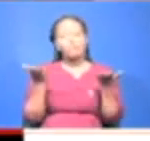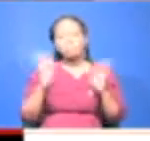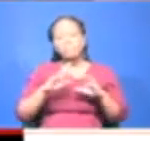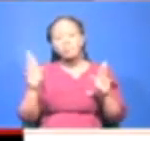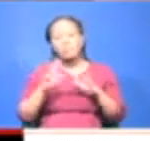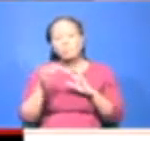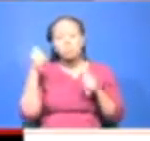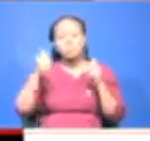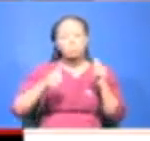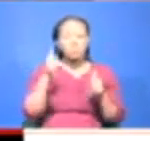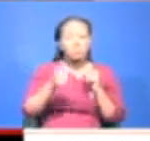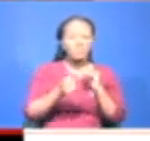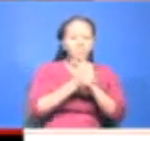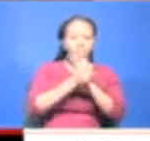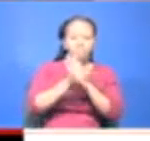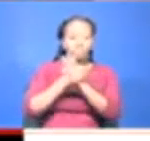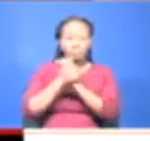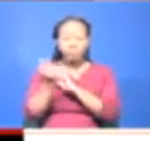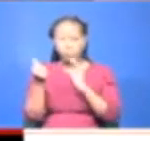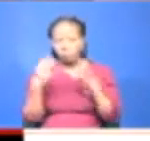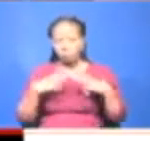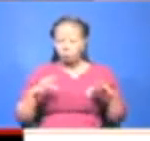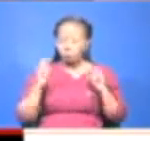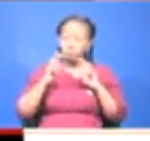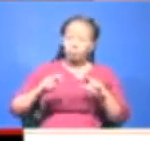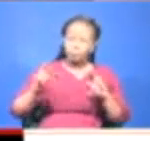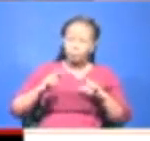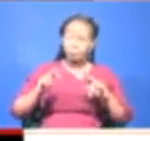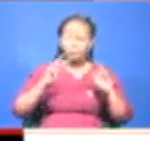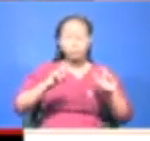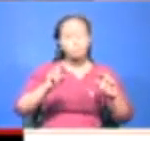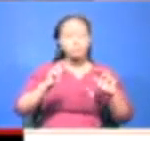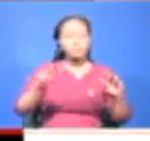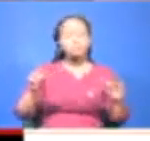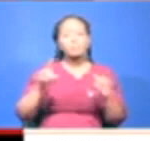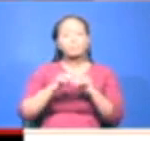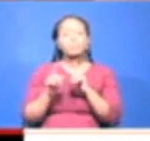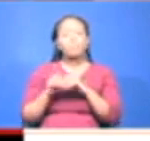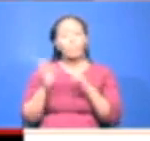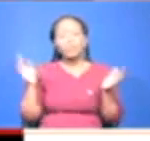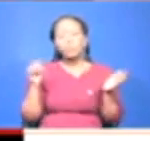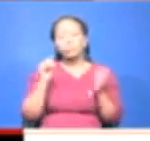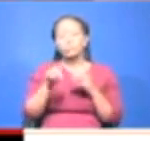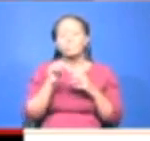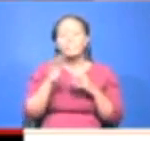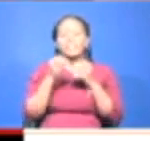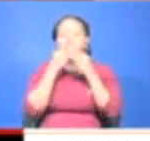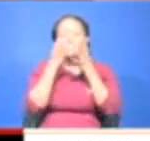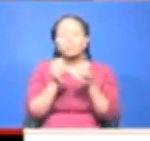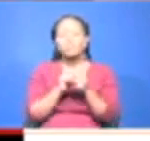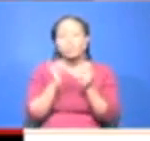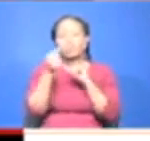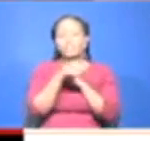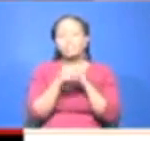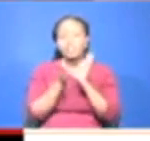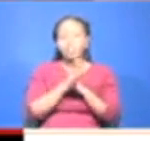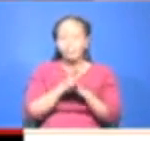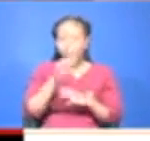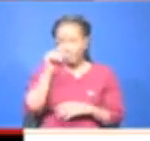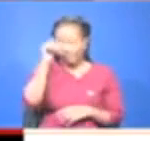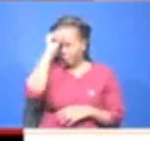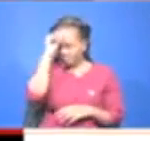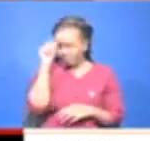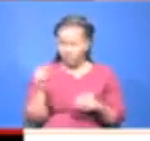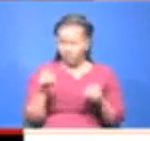have. Employers are searching. So those sort of things also, like an information exchange by government, these could all be very interesting ideas, but